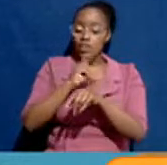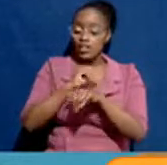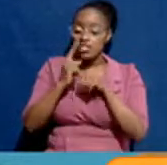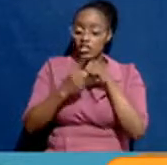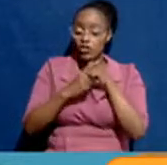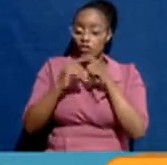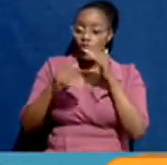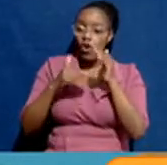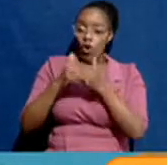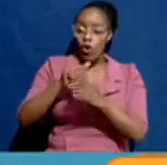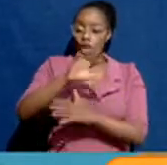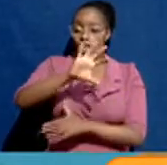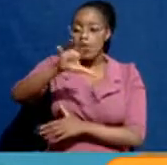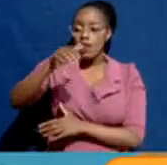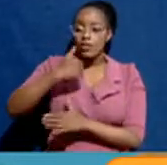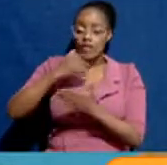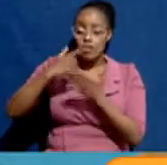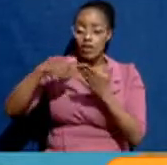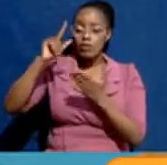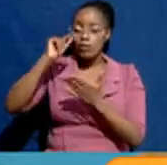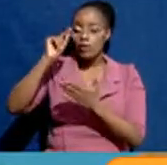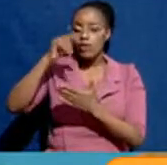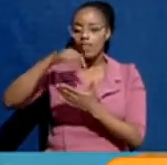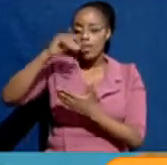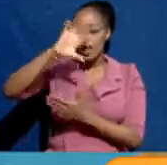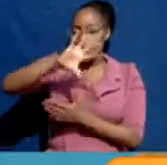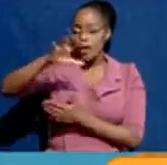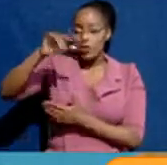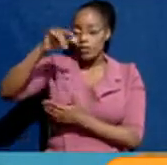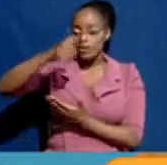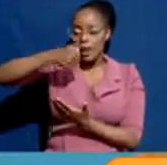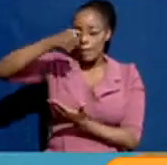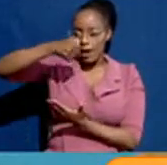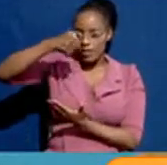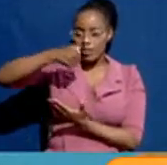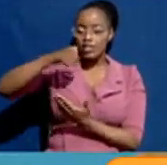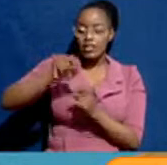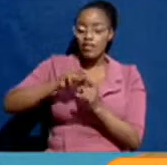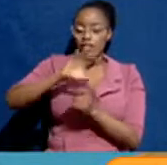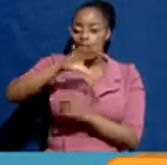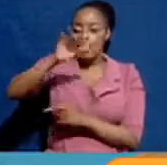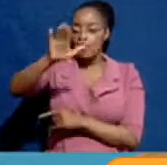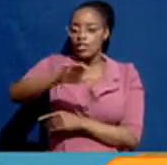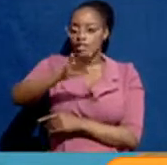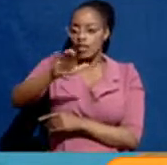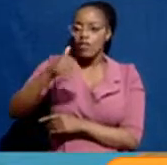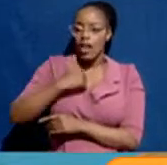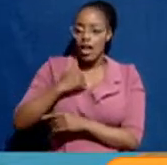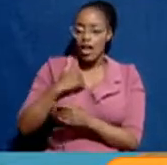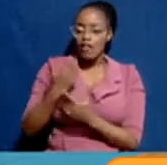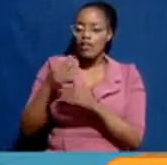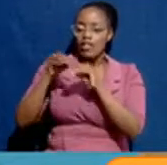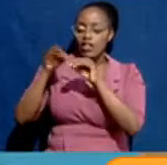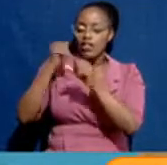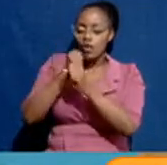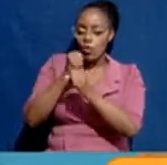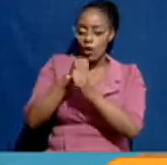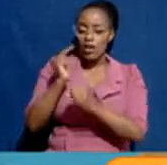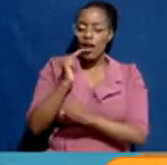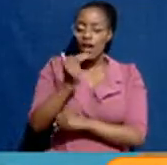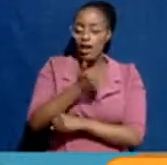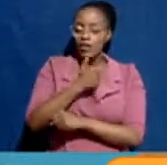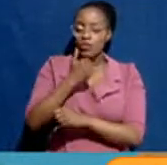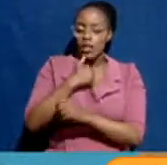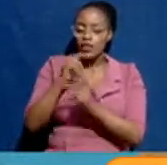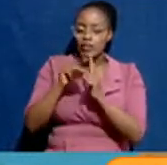all counties have passed the county budgets. So as far as our role as county assemblies in helping devolution work, we are up to scratch